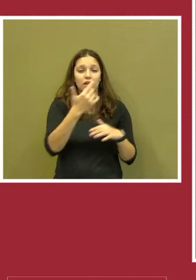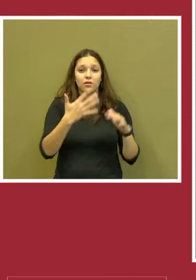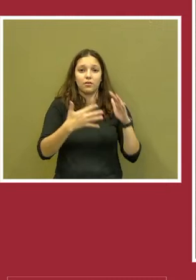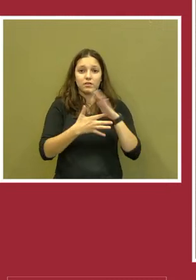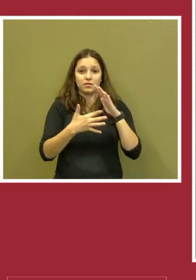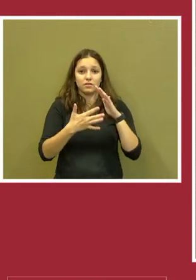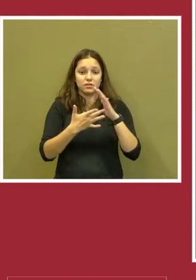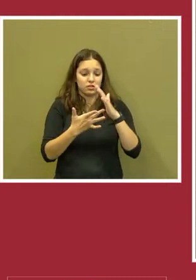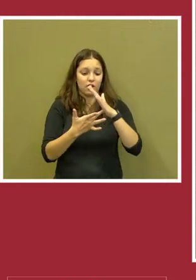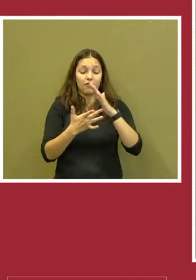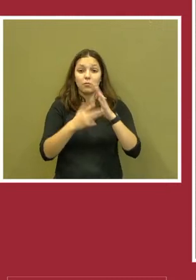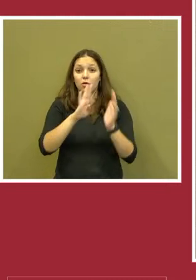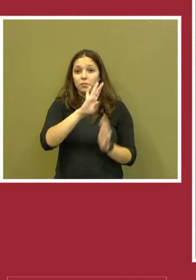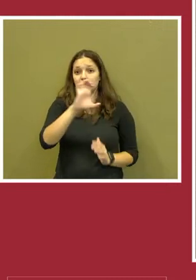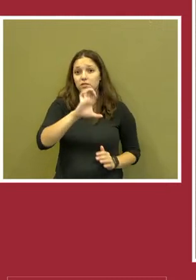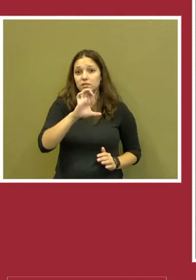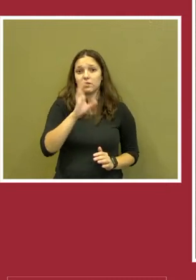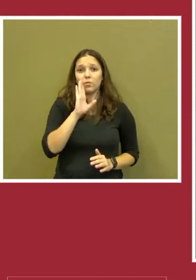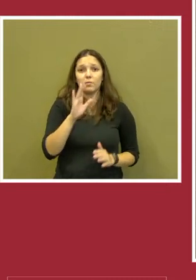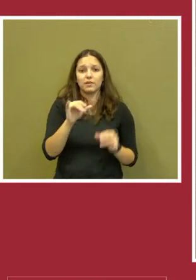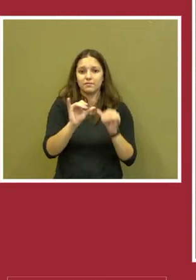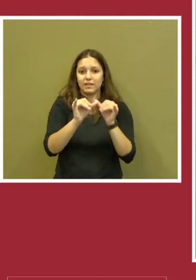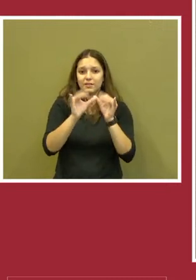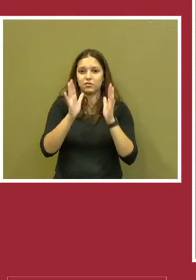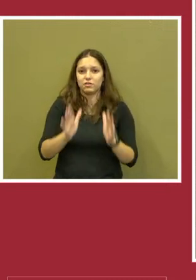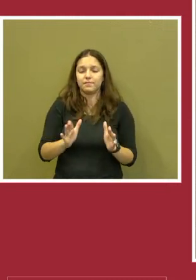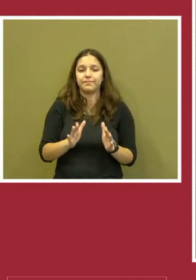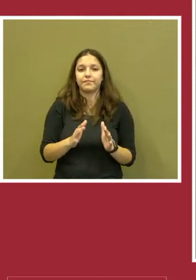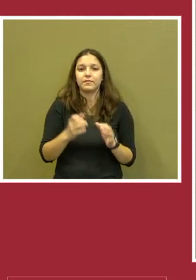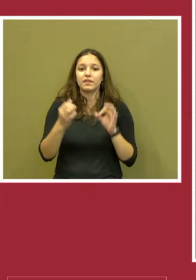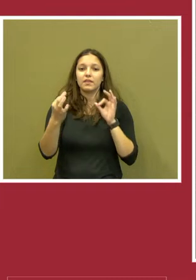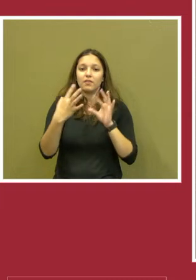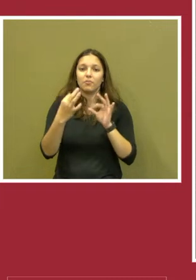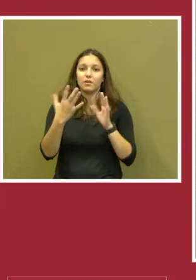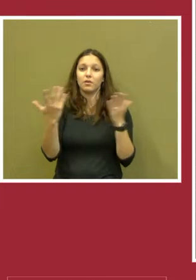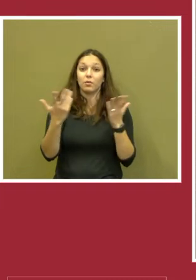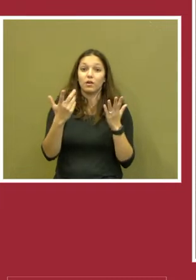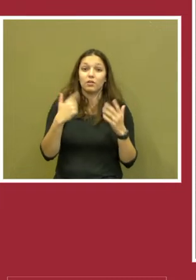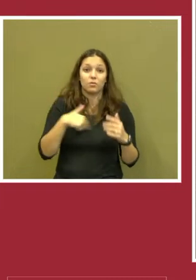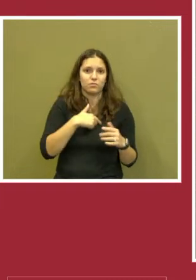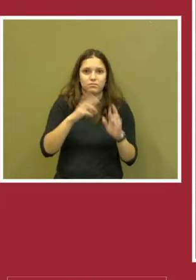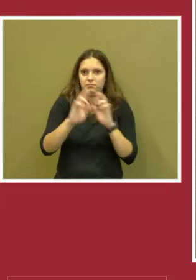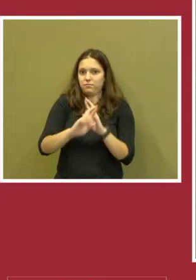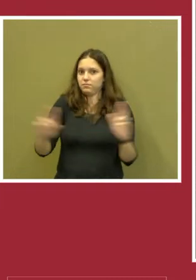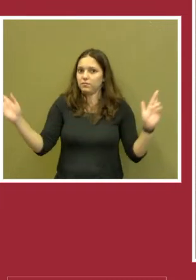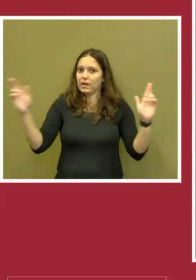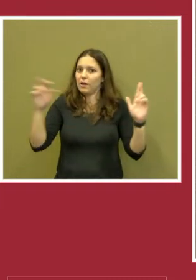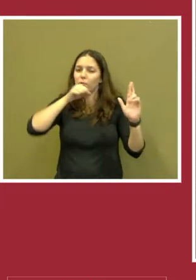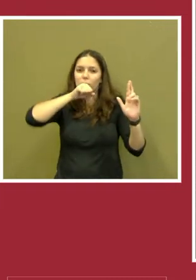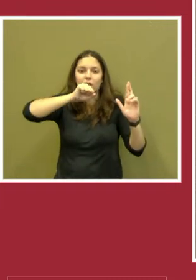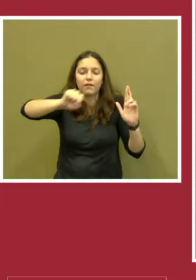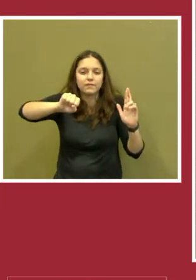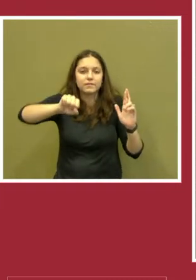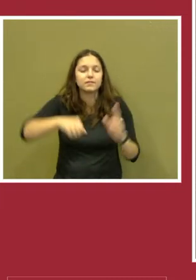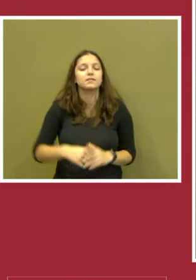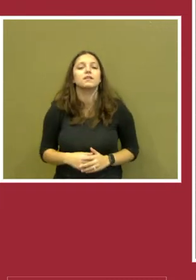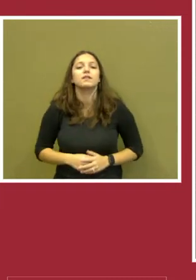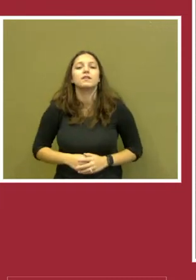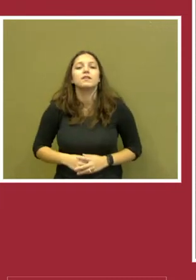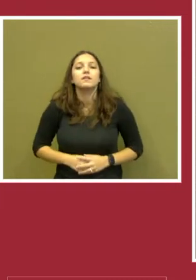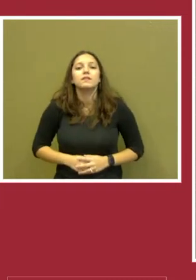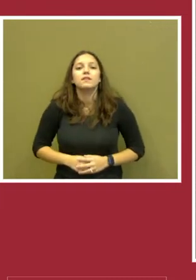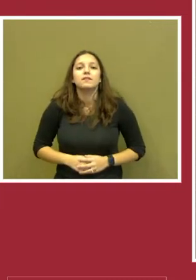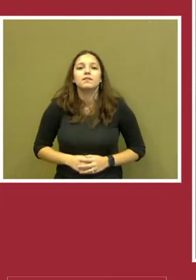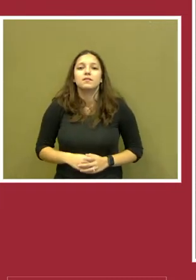engineer. And the feedback is consistently, we're so prepared. We love it.